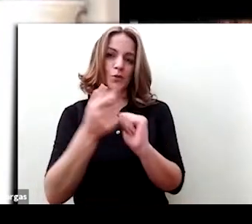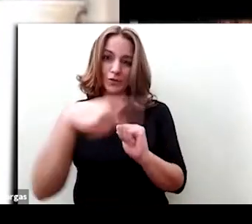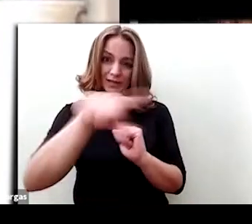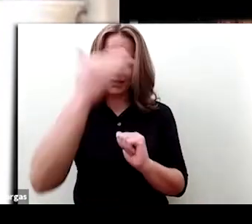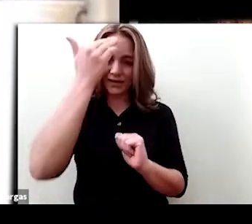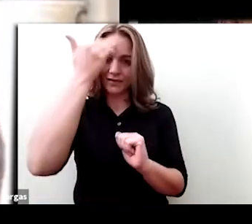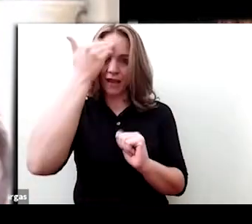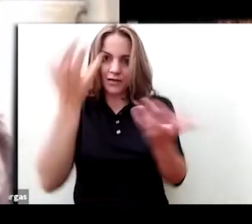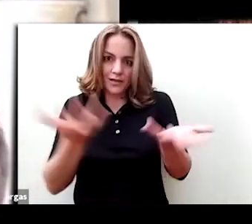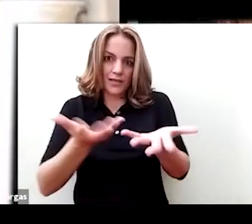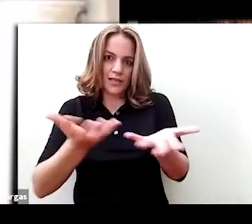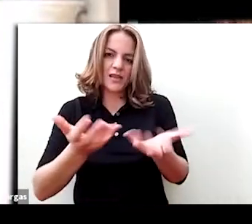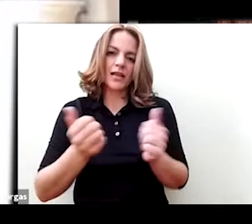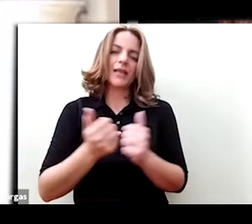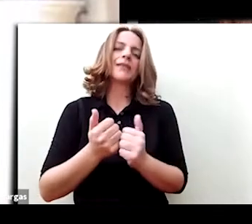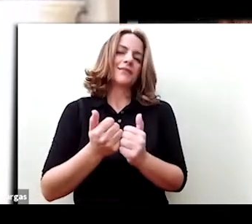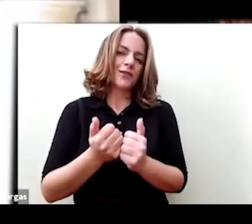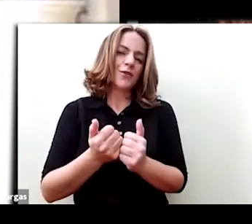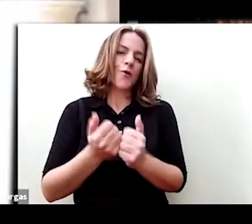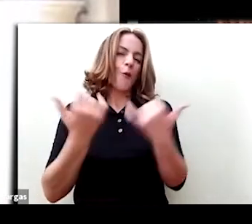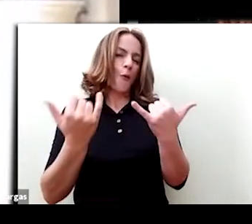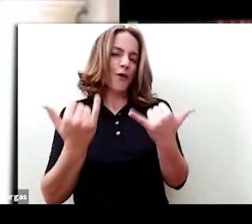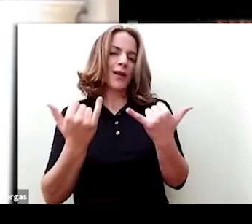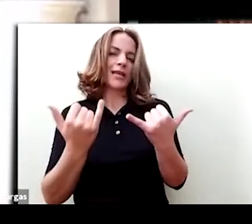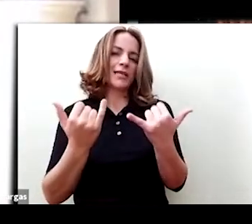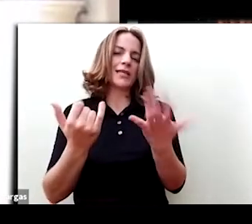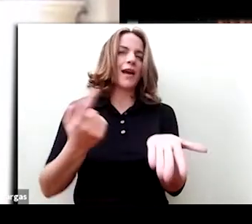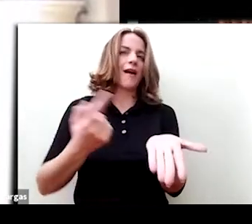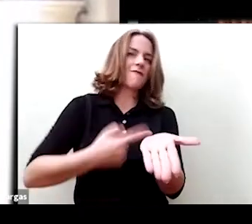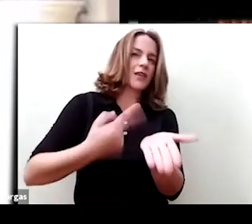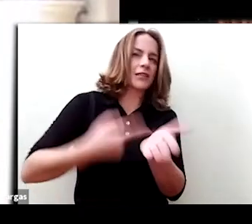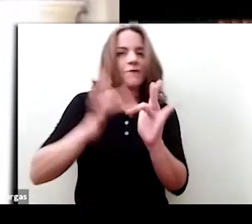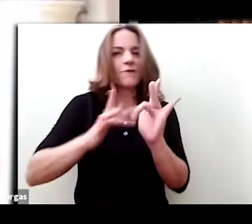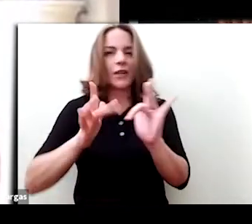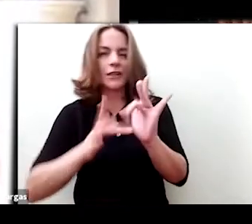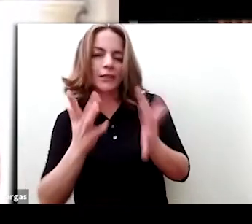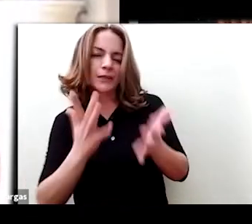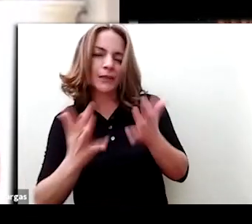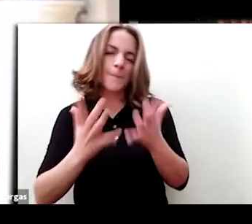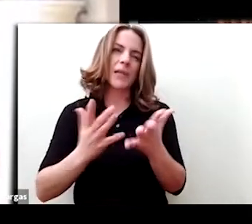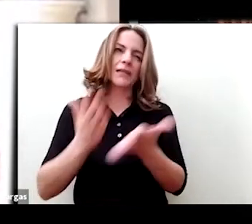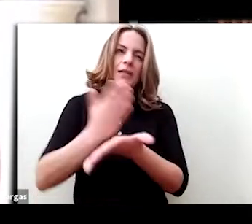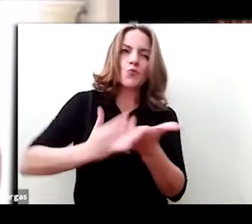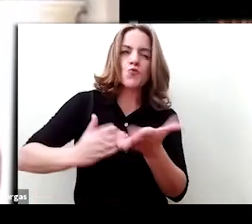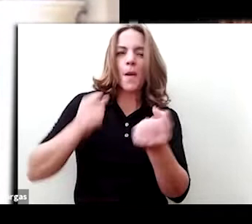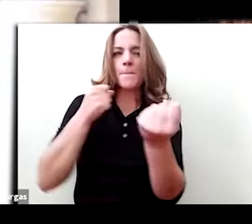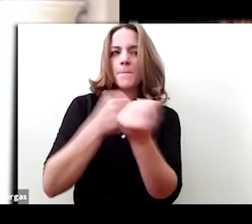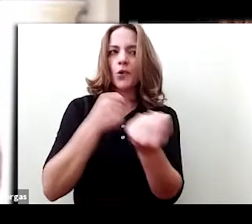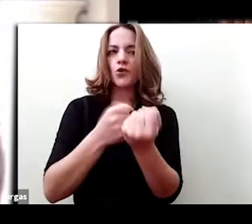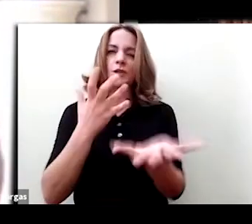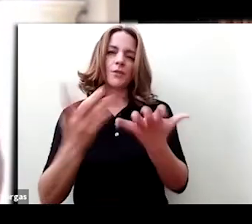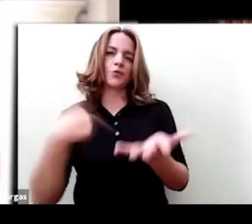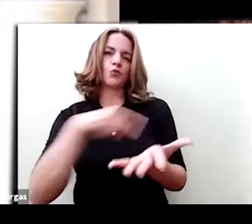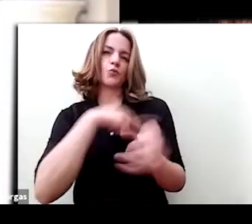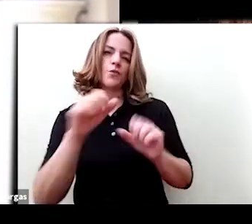very insufficient to support our voices, and there's a lot that still could be done to make media work for all